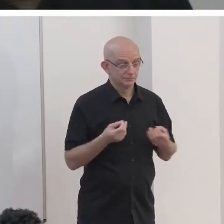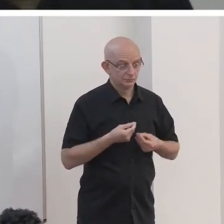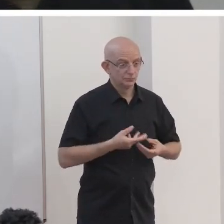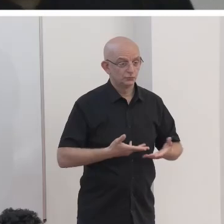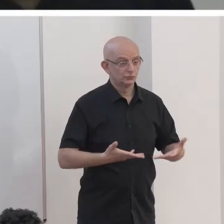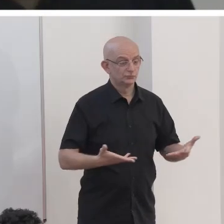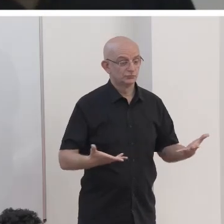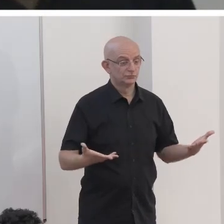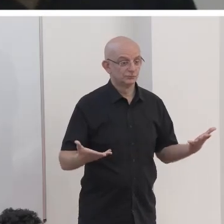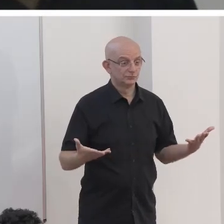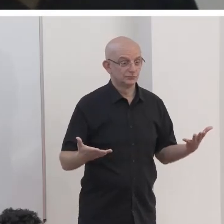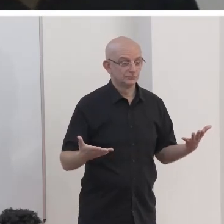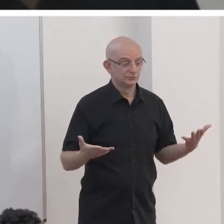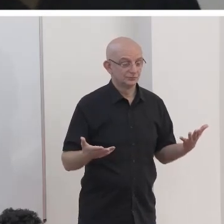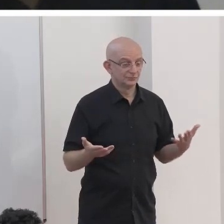Hold for a while.